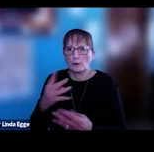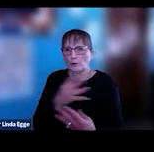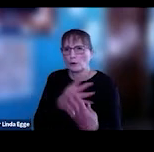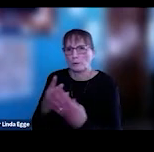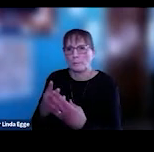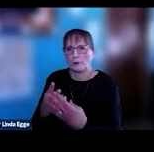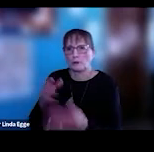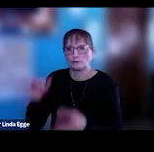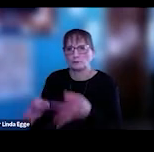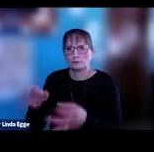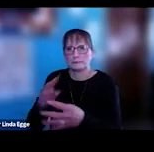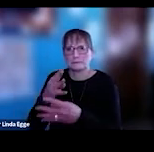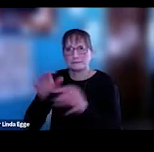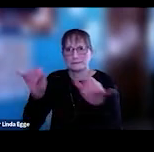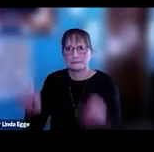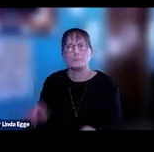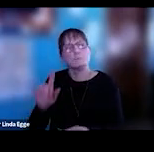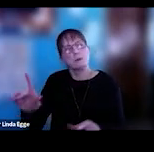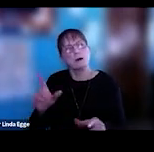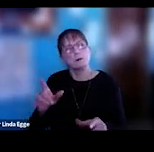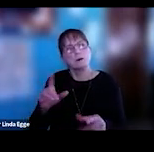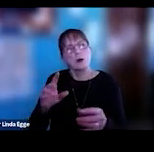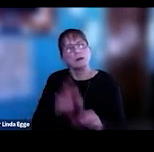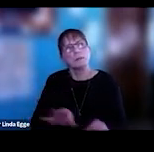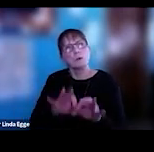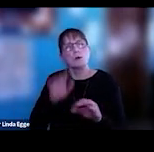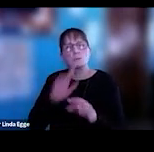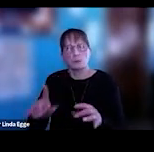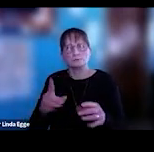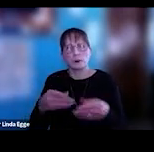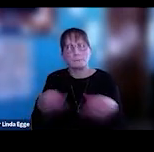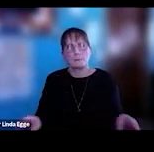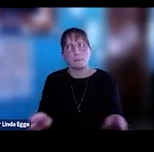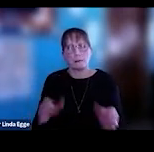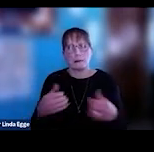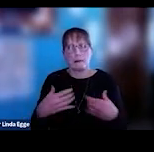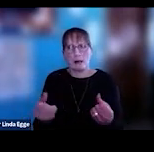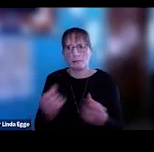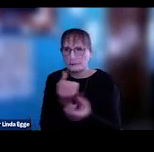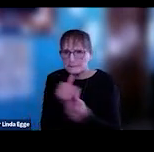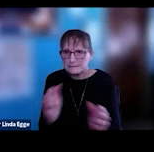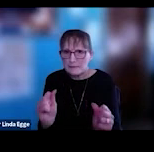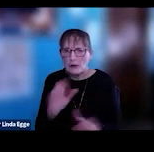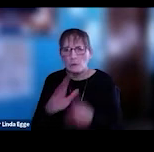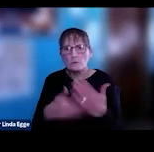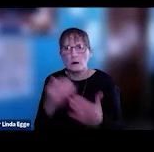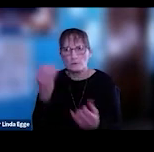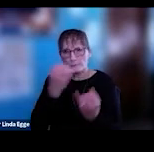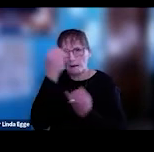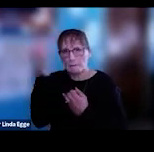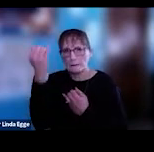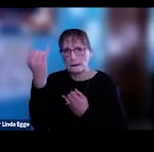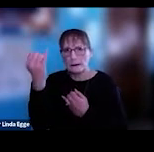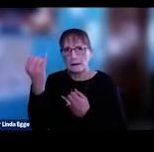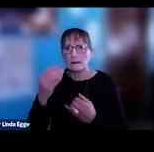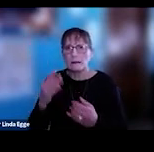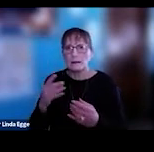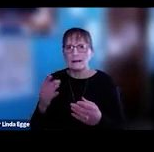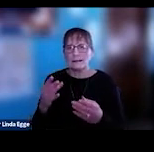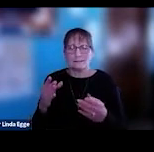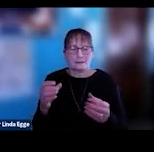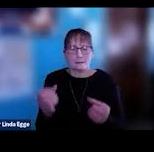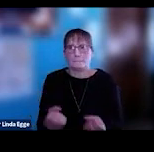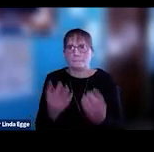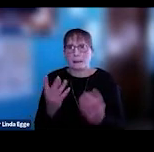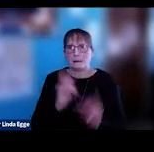but what's good for public health and public safety, with the idea that the vast majority of